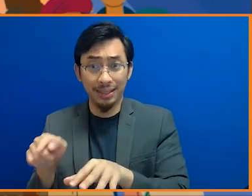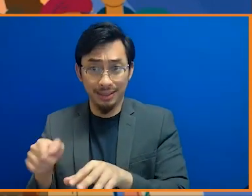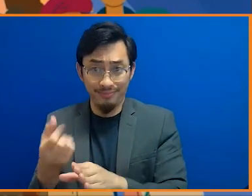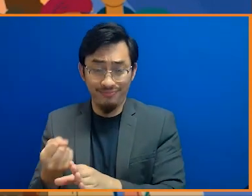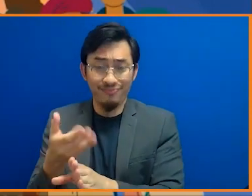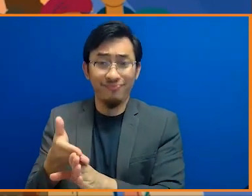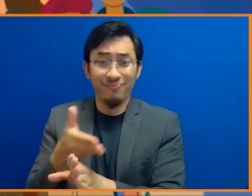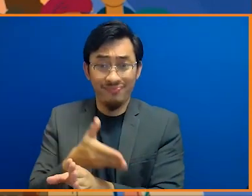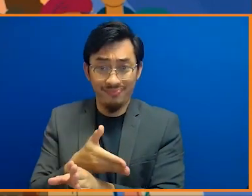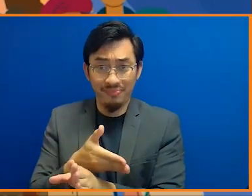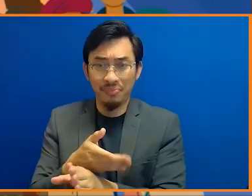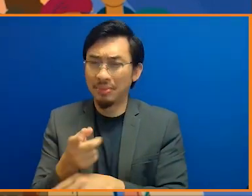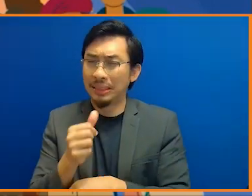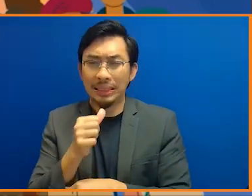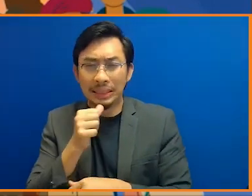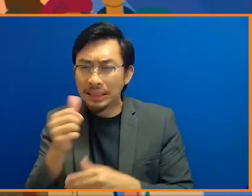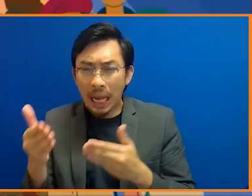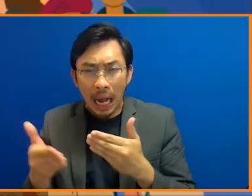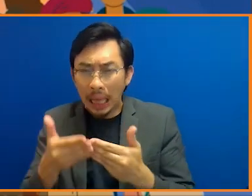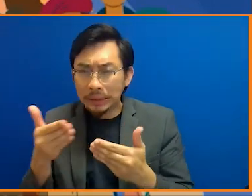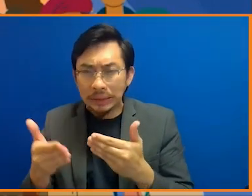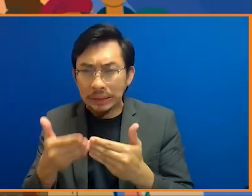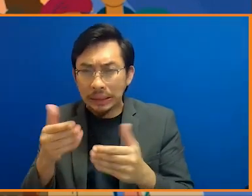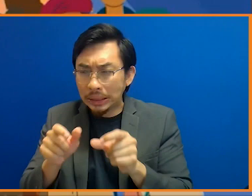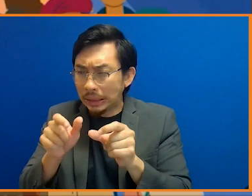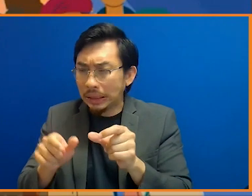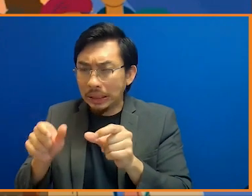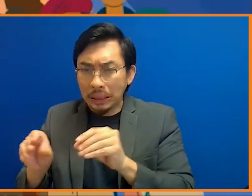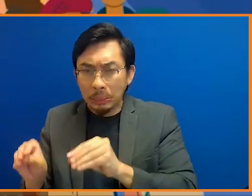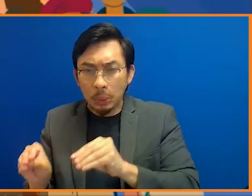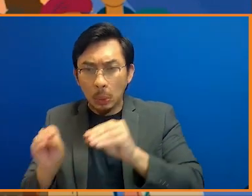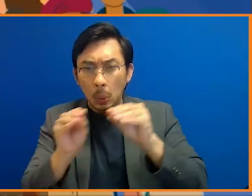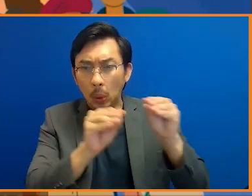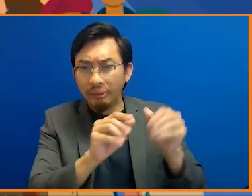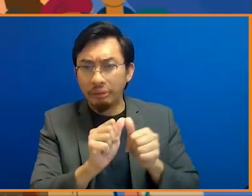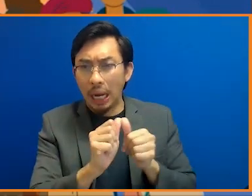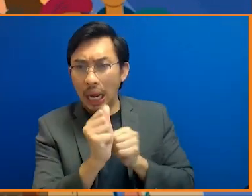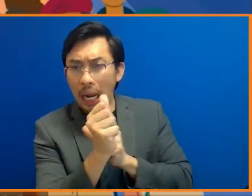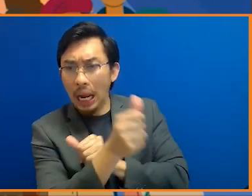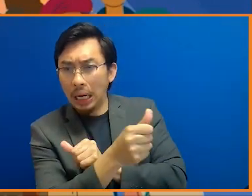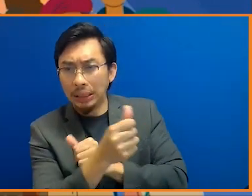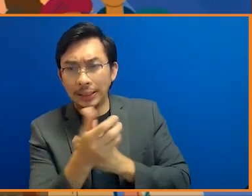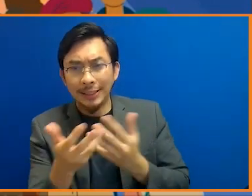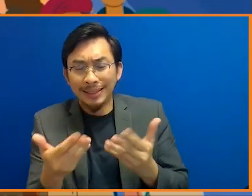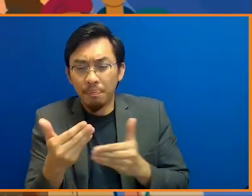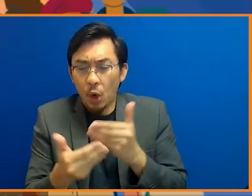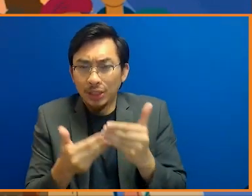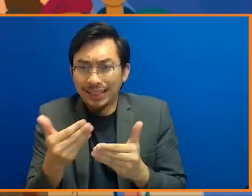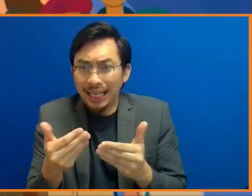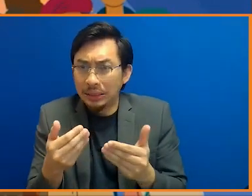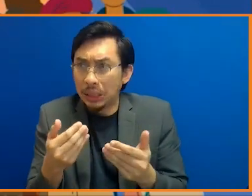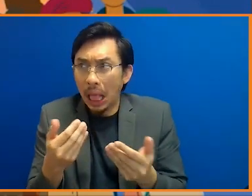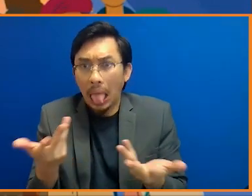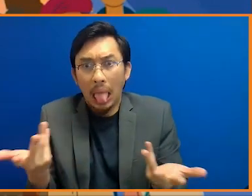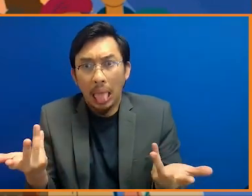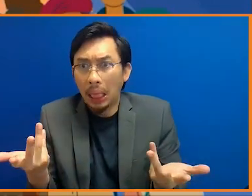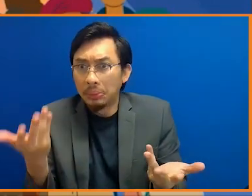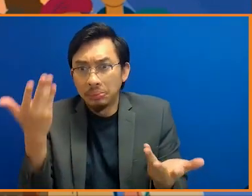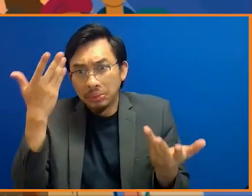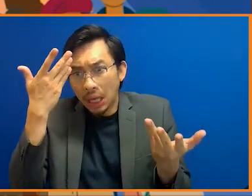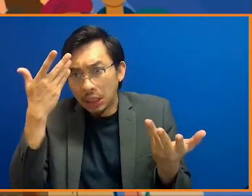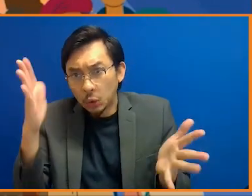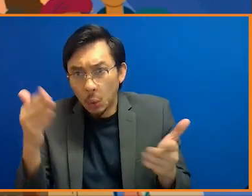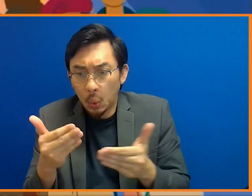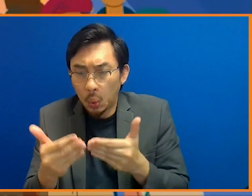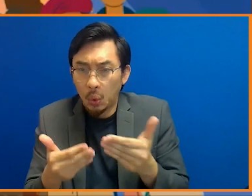tsunami. It is not easy to relocate people farther away from they were